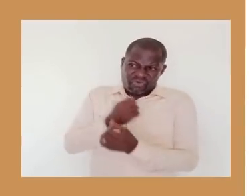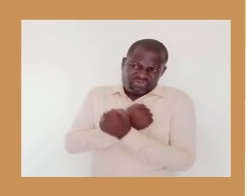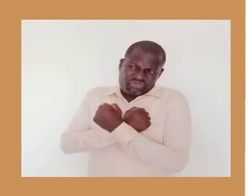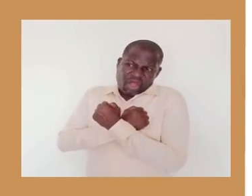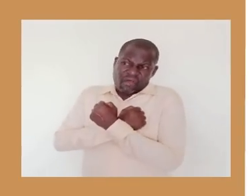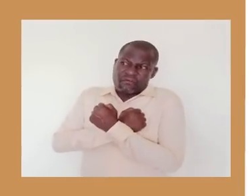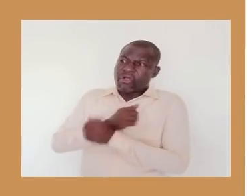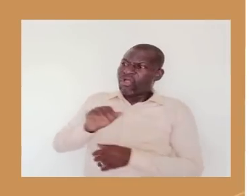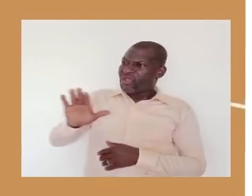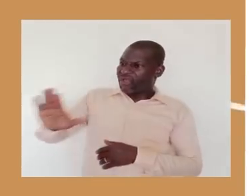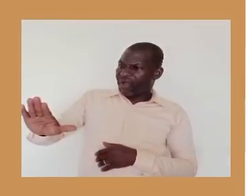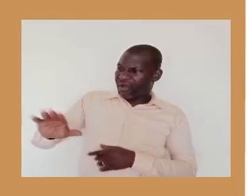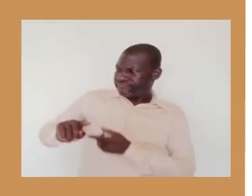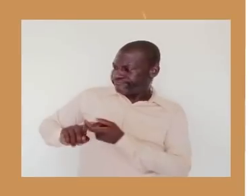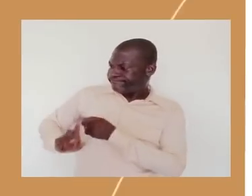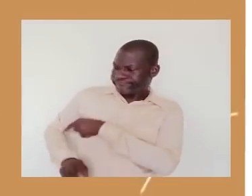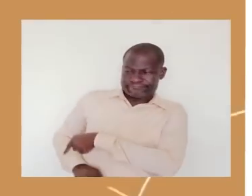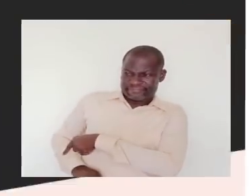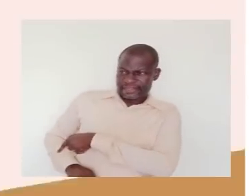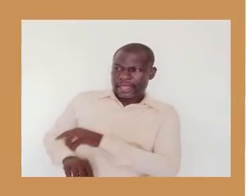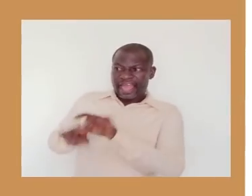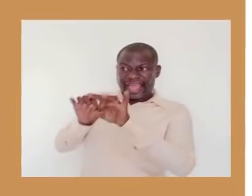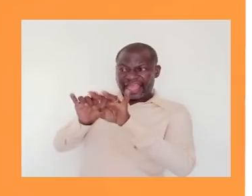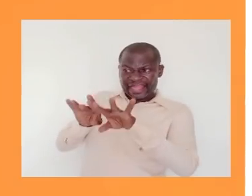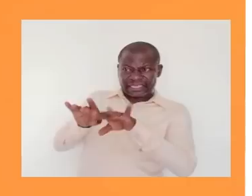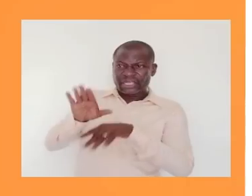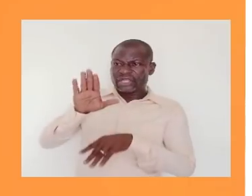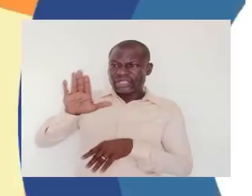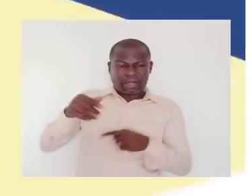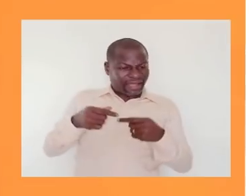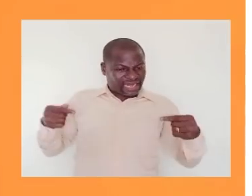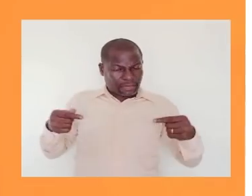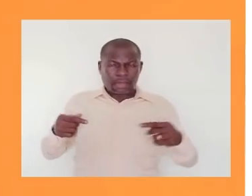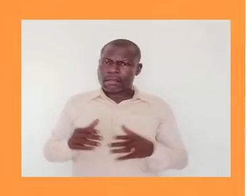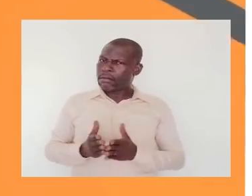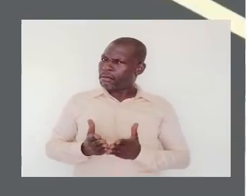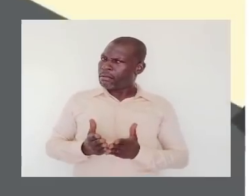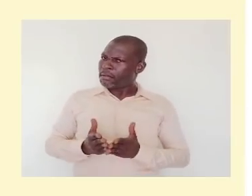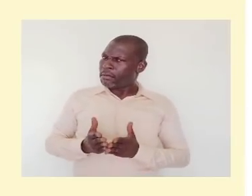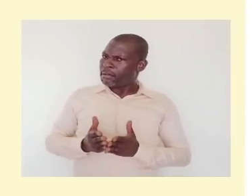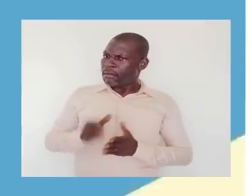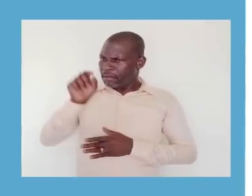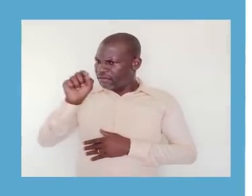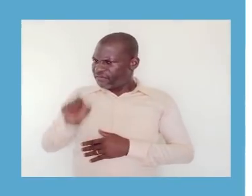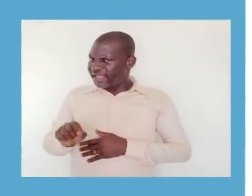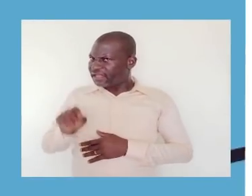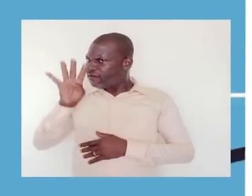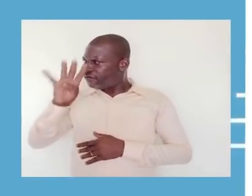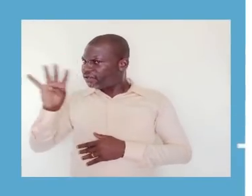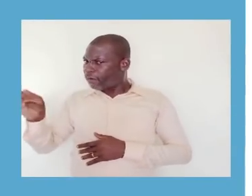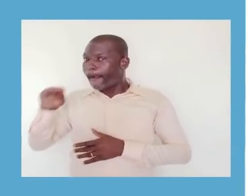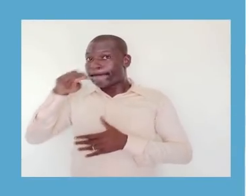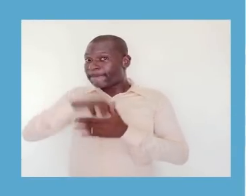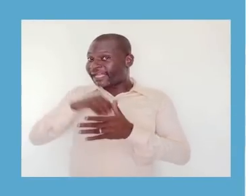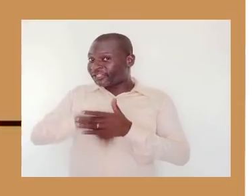shall love your neighbor and hate your enemy. Verse 44,